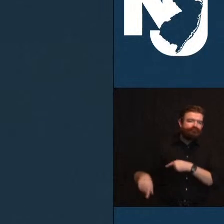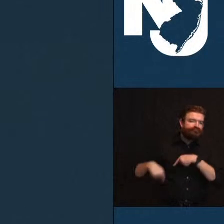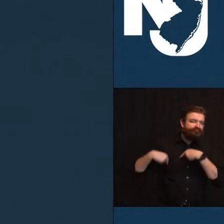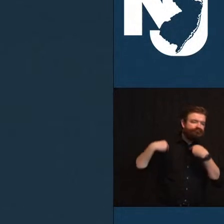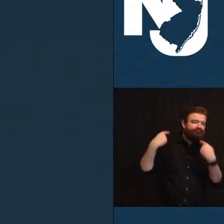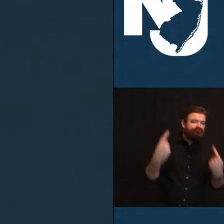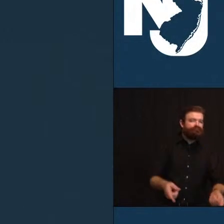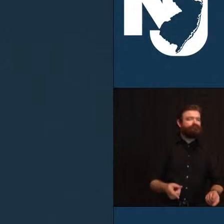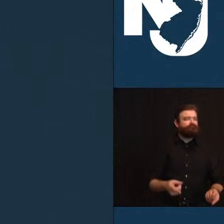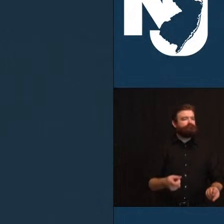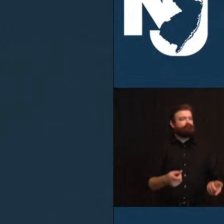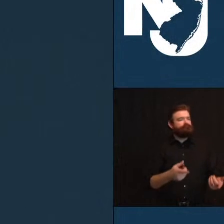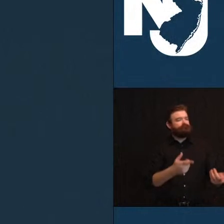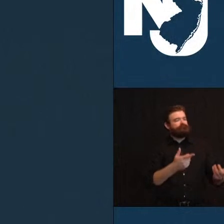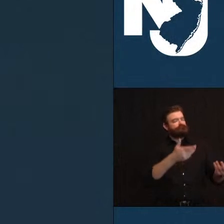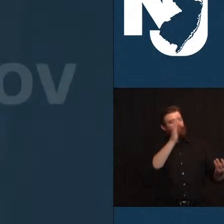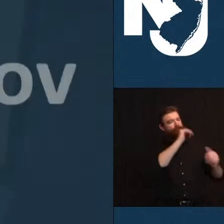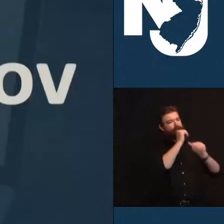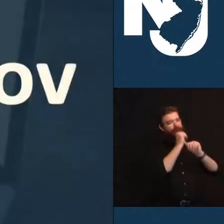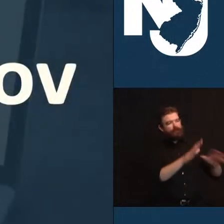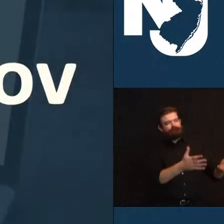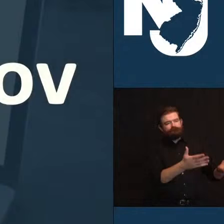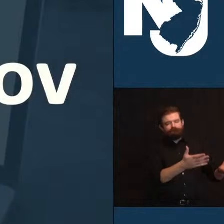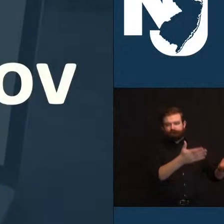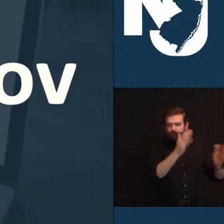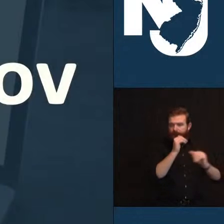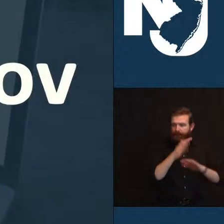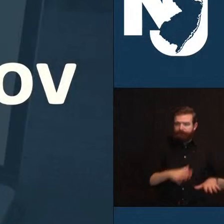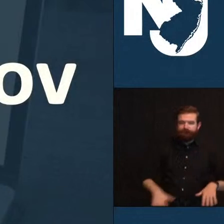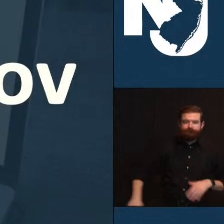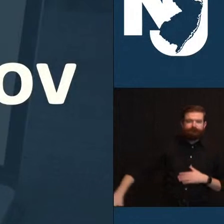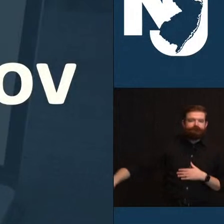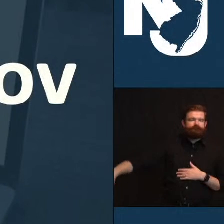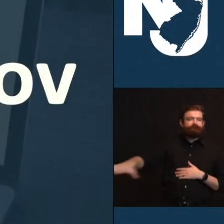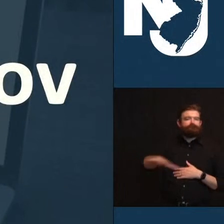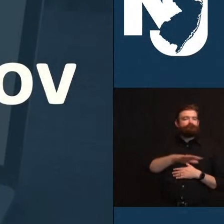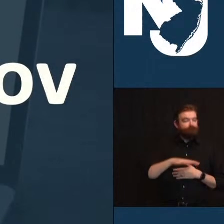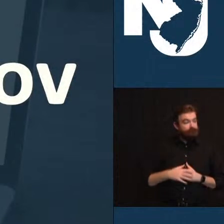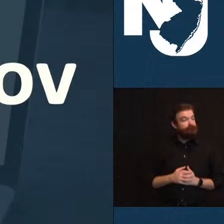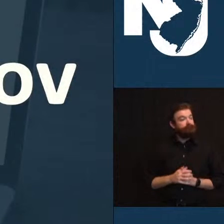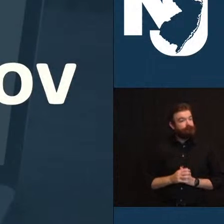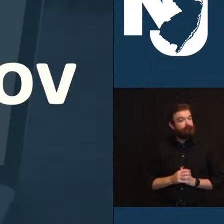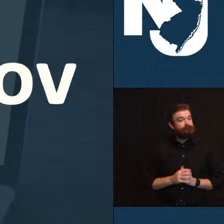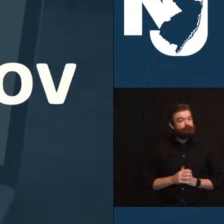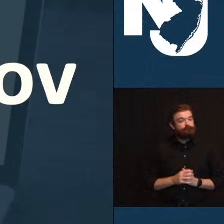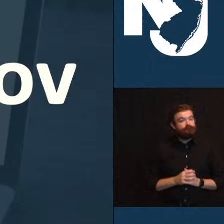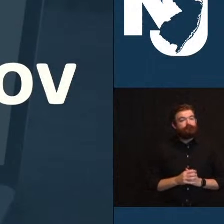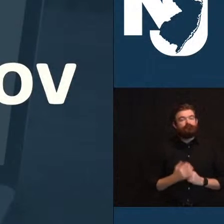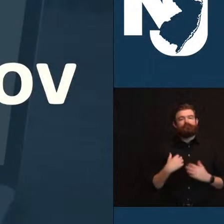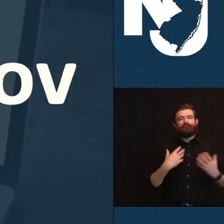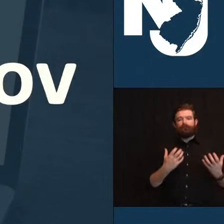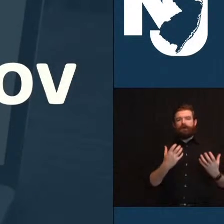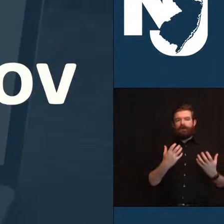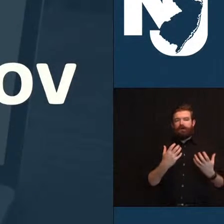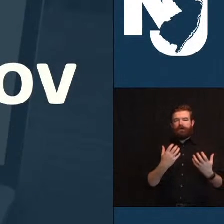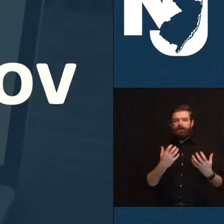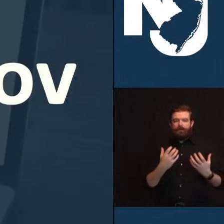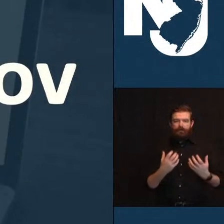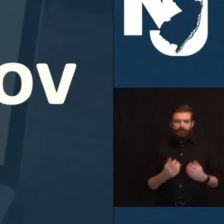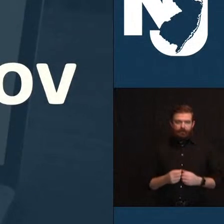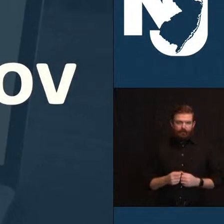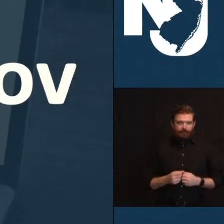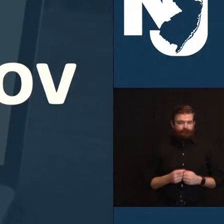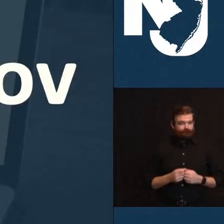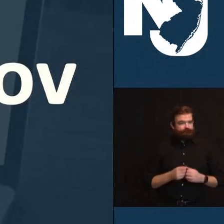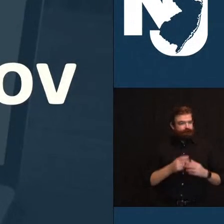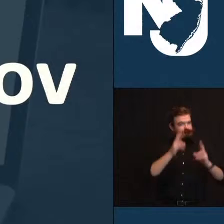him and them. So 3 more lives dedicated to the greater good. We honor them today as we honor all we have lost, and